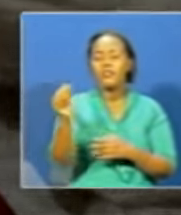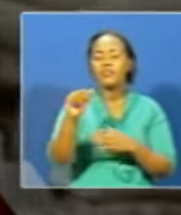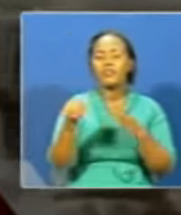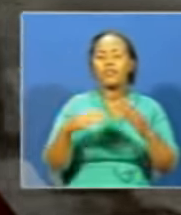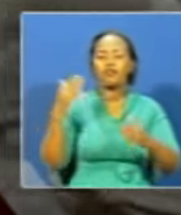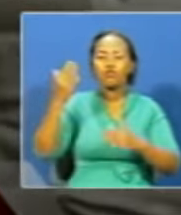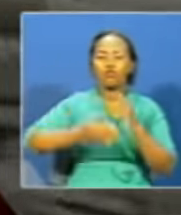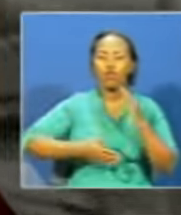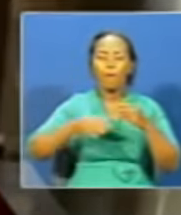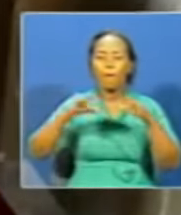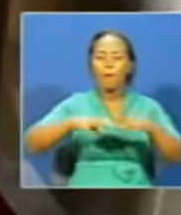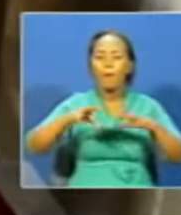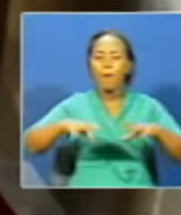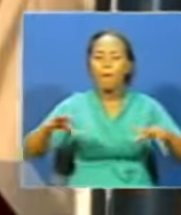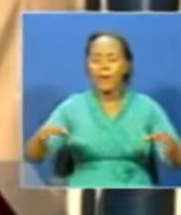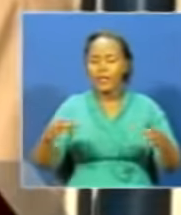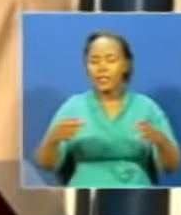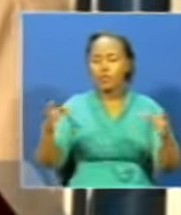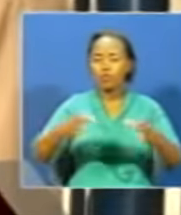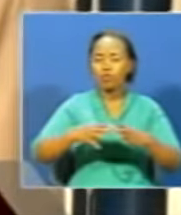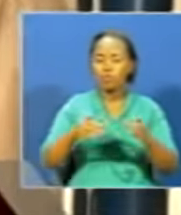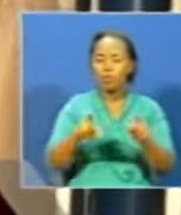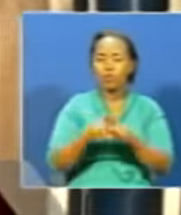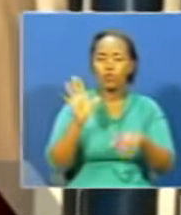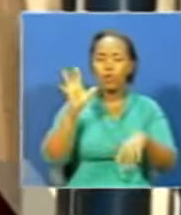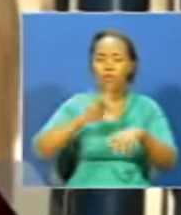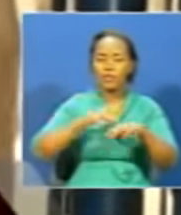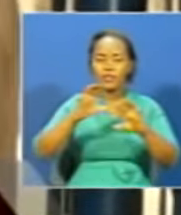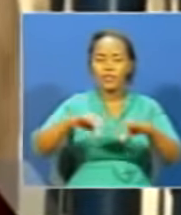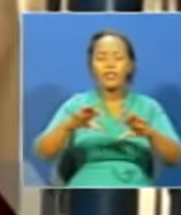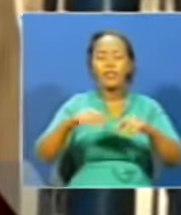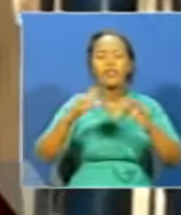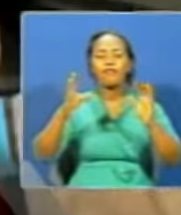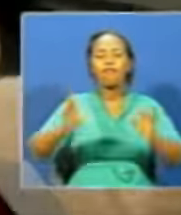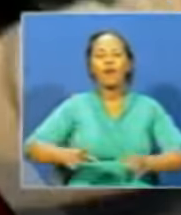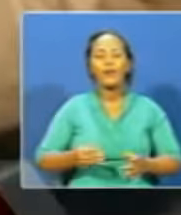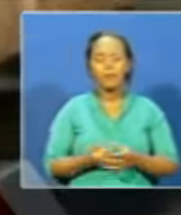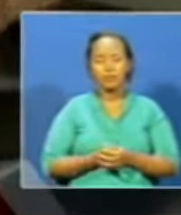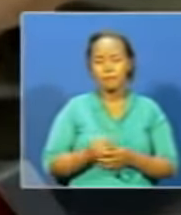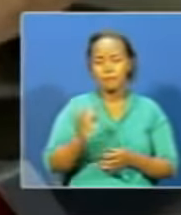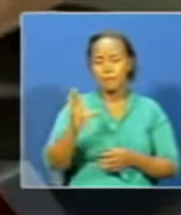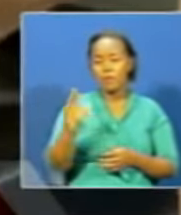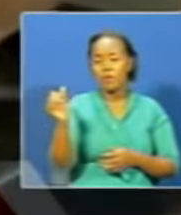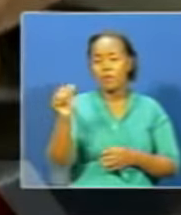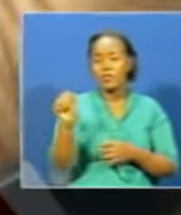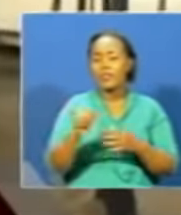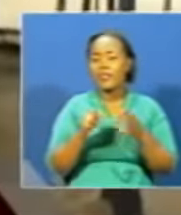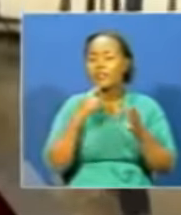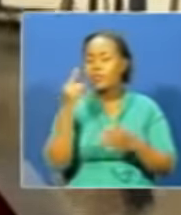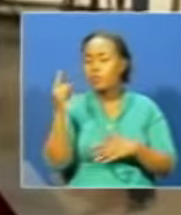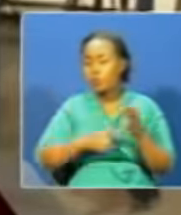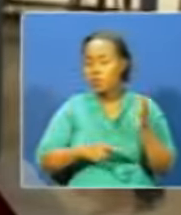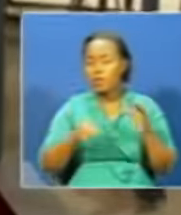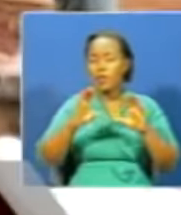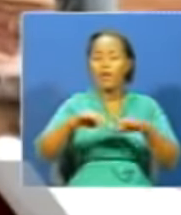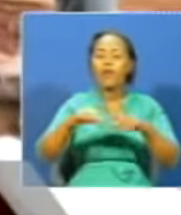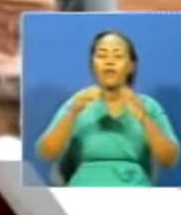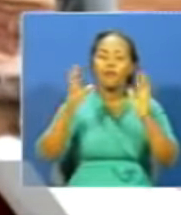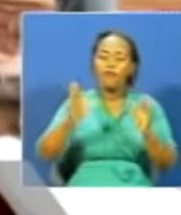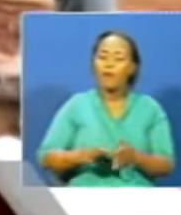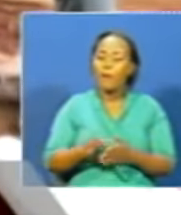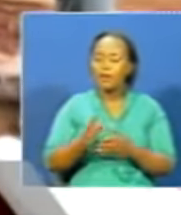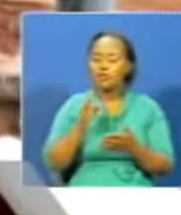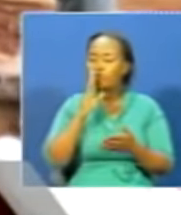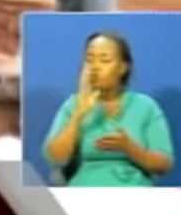agents from advancing loans to farmers. Munya instead directed farmers to borrow from the 3 billion shillings coffee cherry fund.